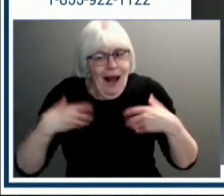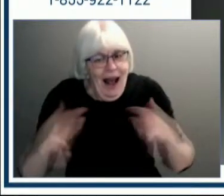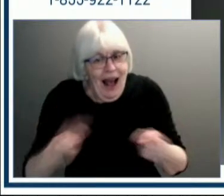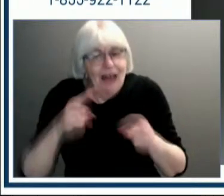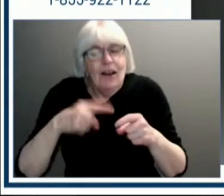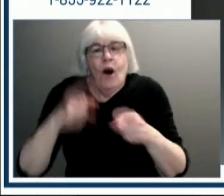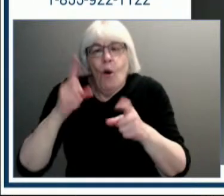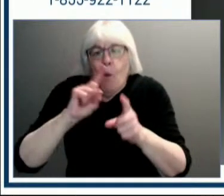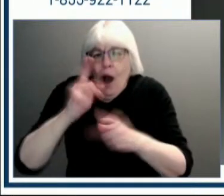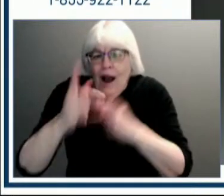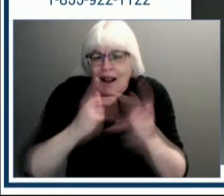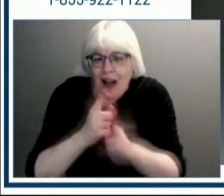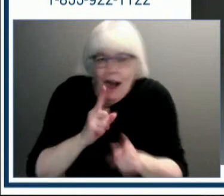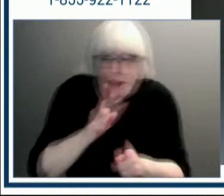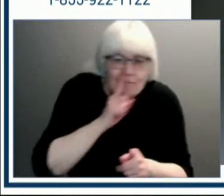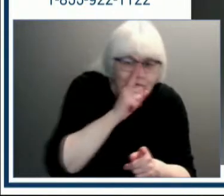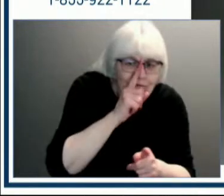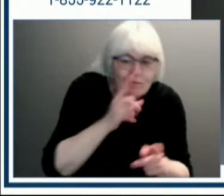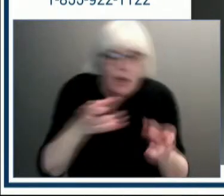close contacts need to isolate.